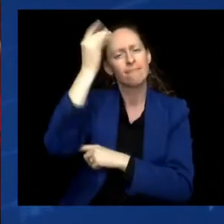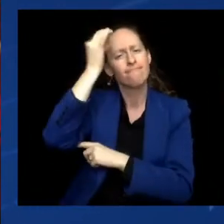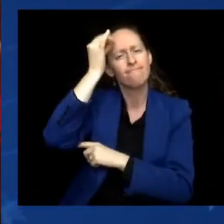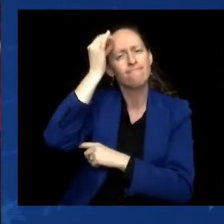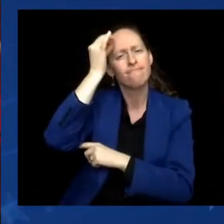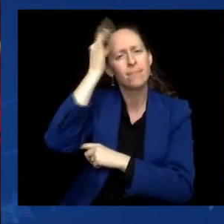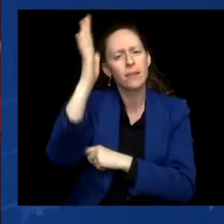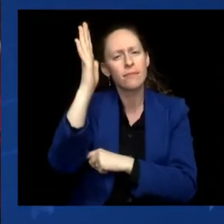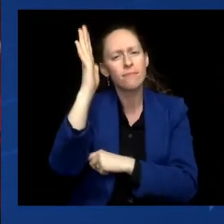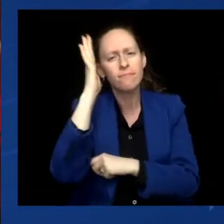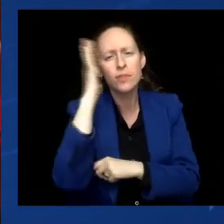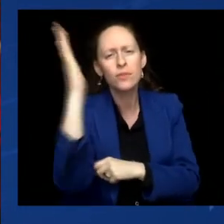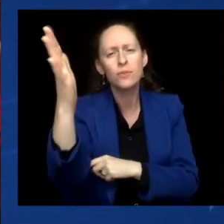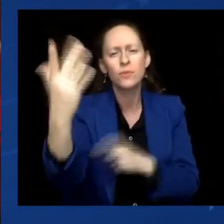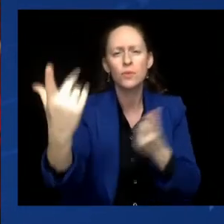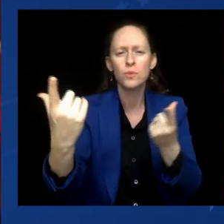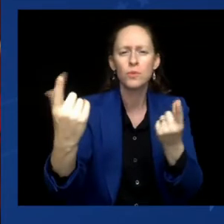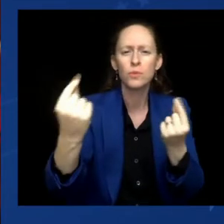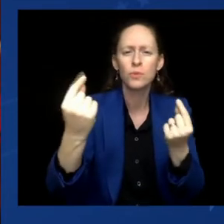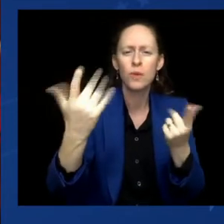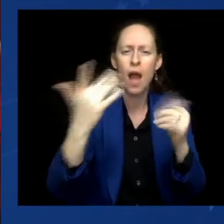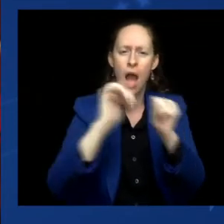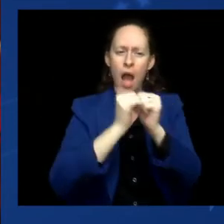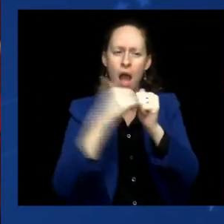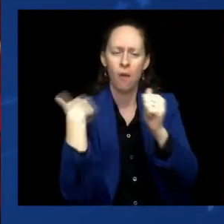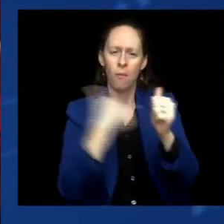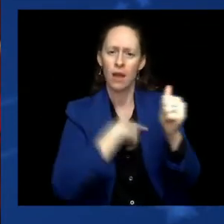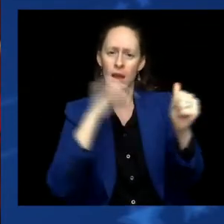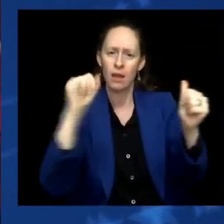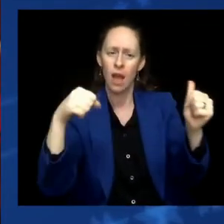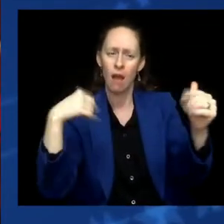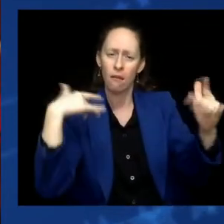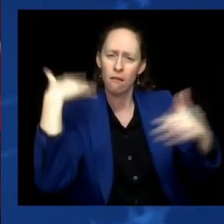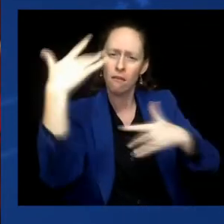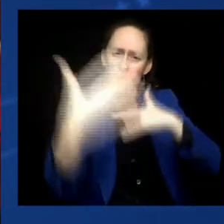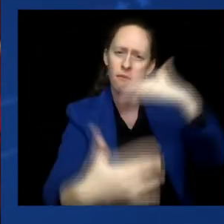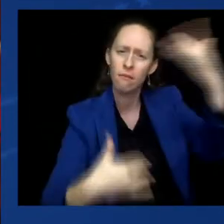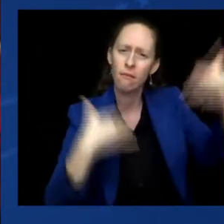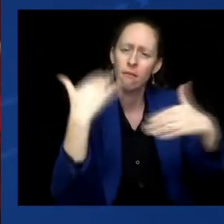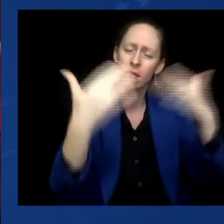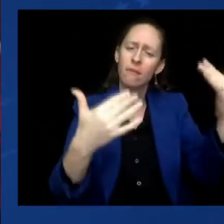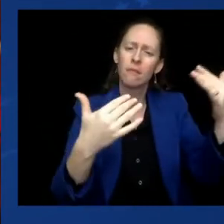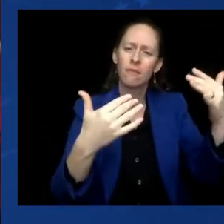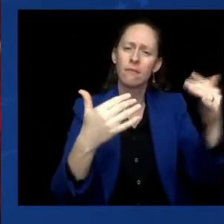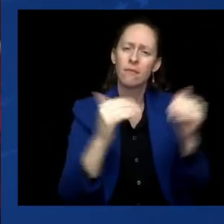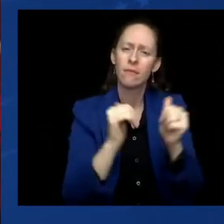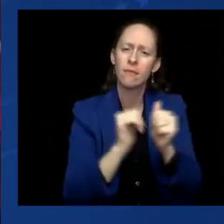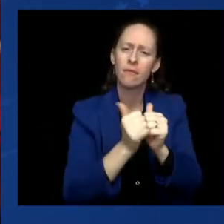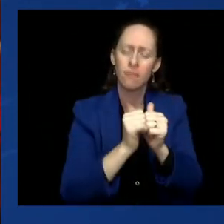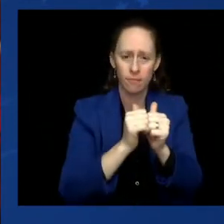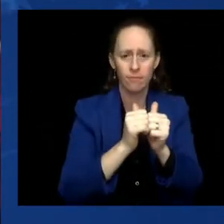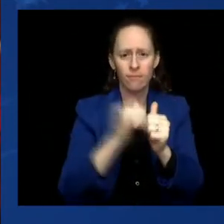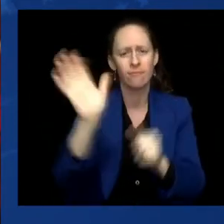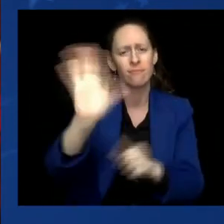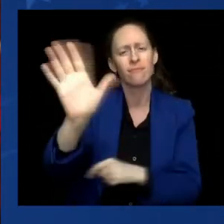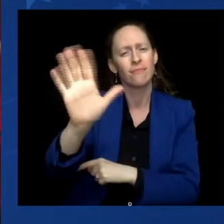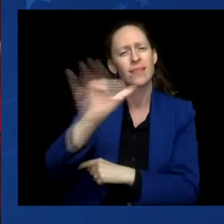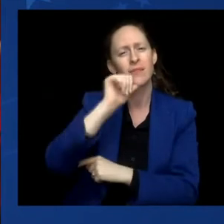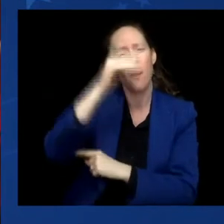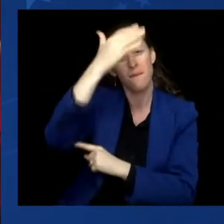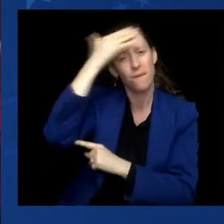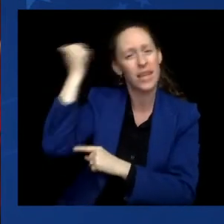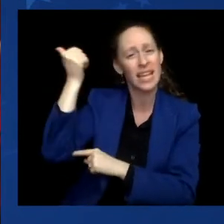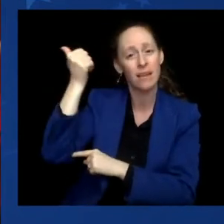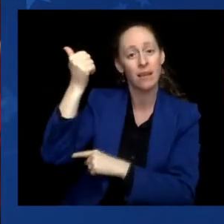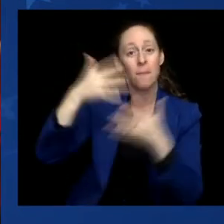people, are the true heirs of the American experiment that began more than two centuries ago.